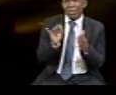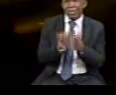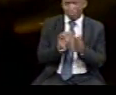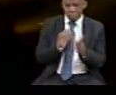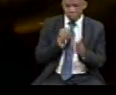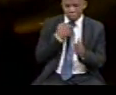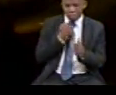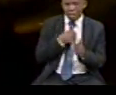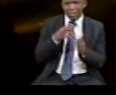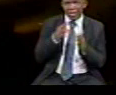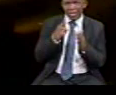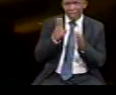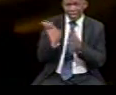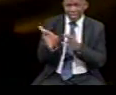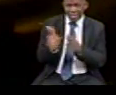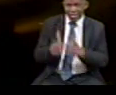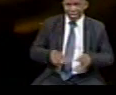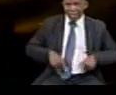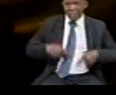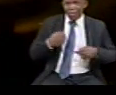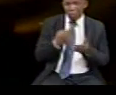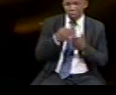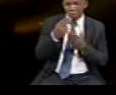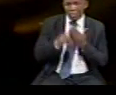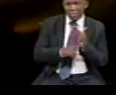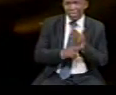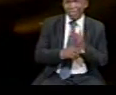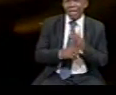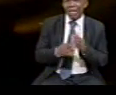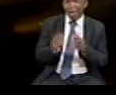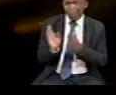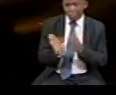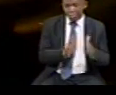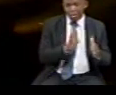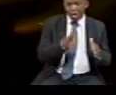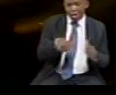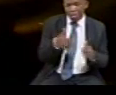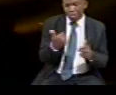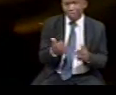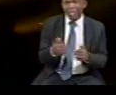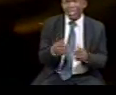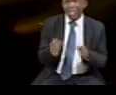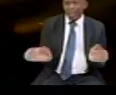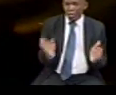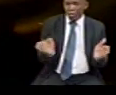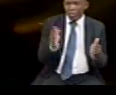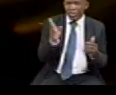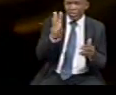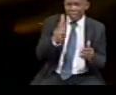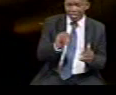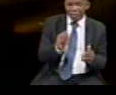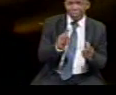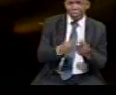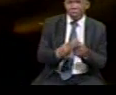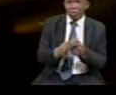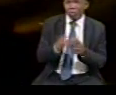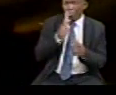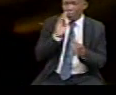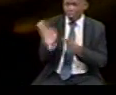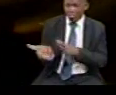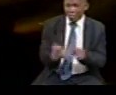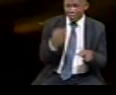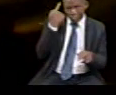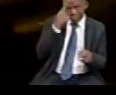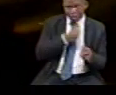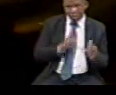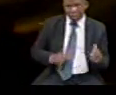and righteous, we are preparing others to be ready for the coming of the Lord. We are encouraging them to live for the Lord. We are seeking out the sinners and